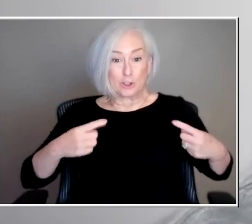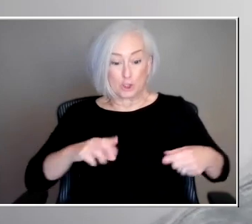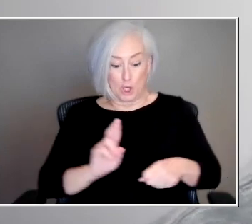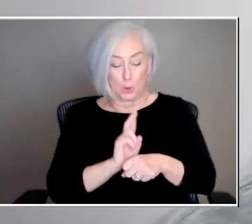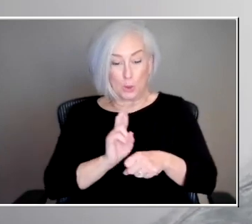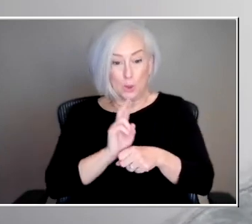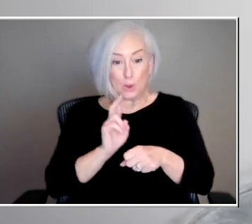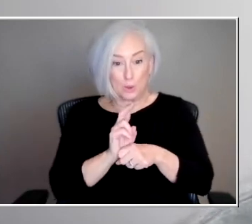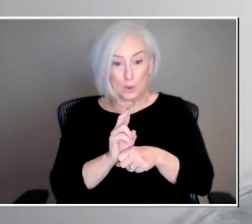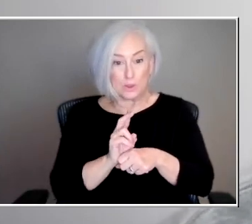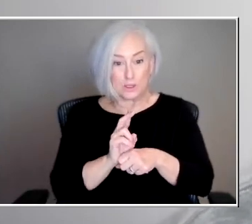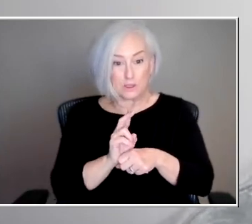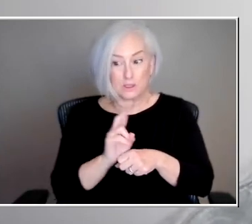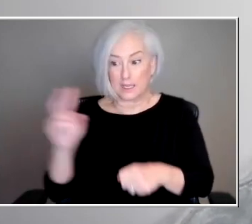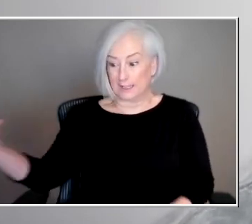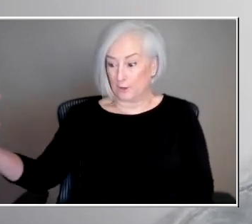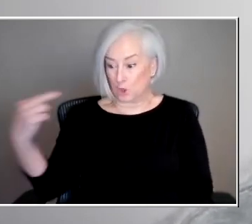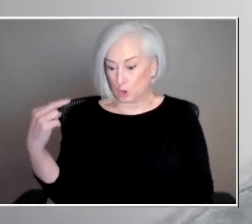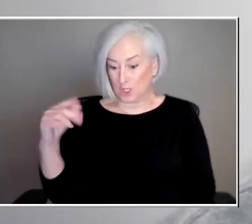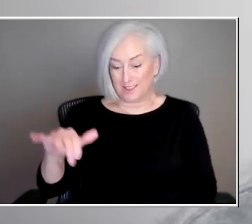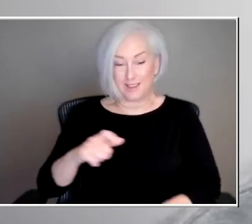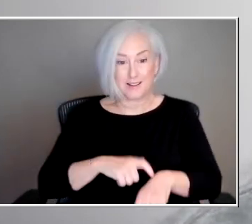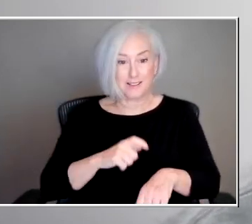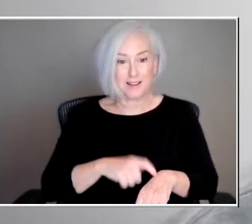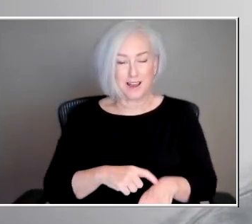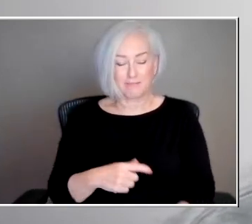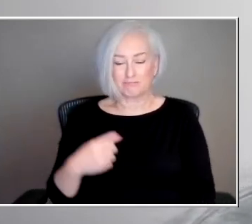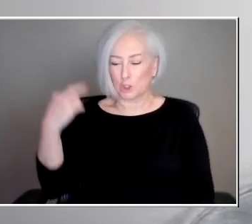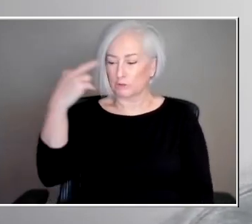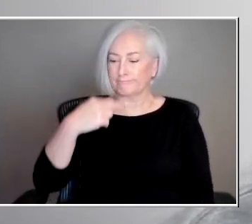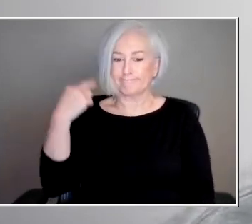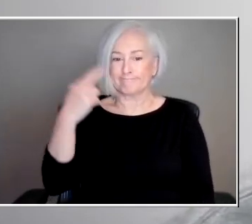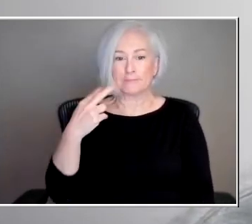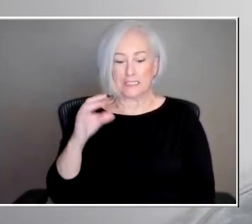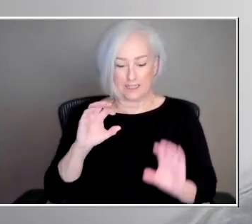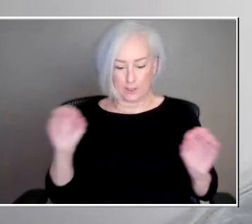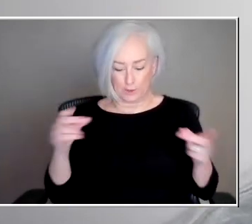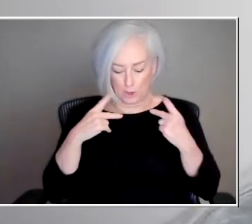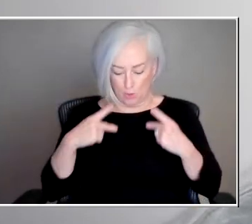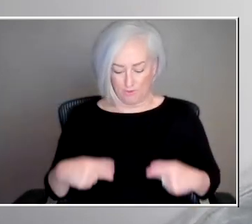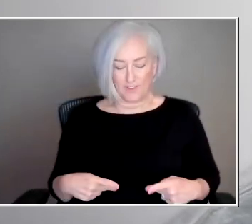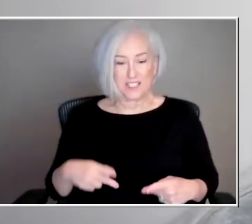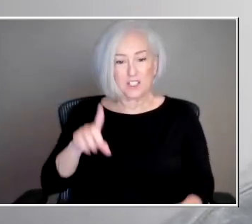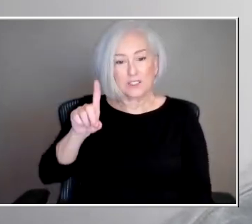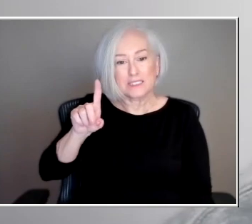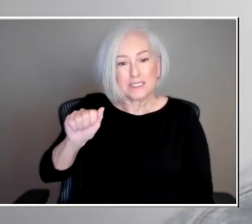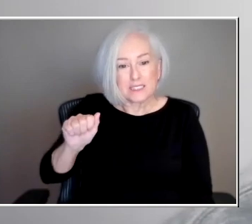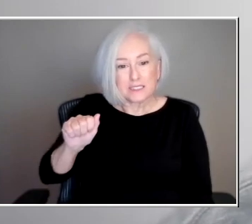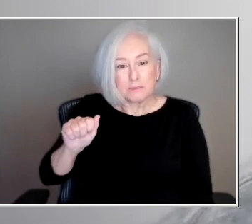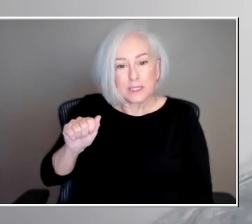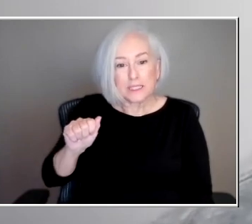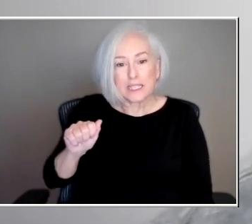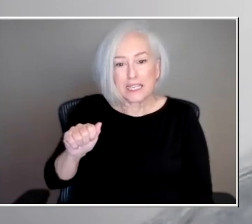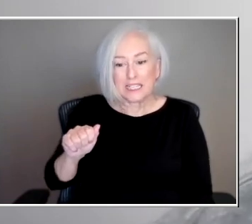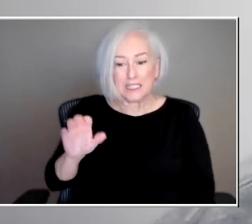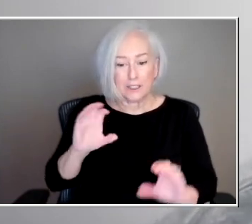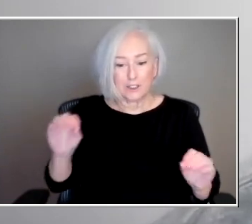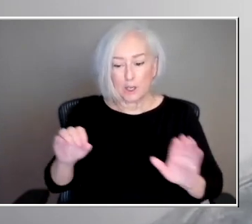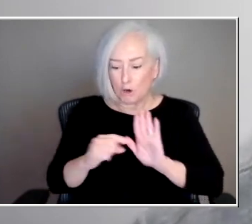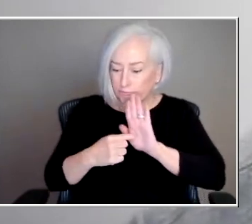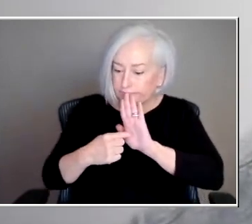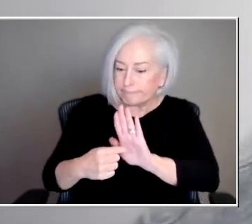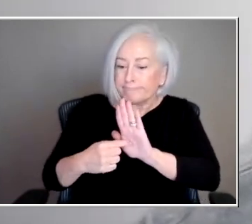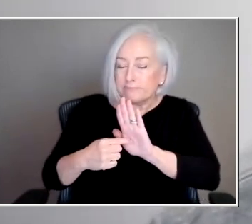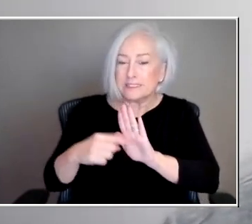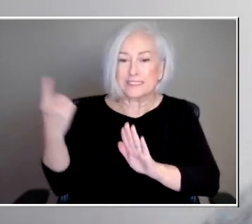because when you look at me, even then, you can't see, there's no physical disability or indication that something is wrong. I mean, obviously,